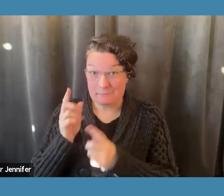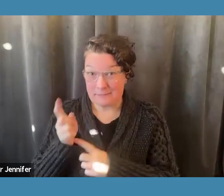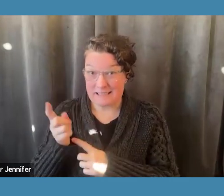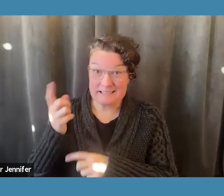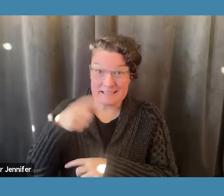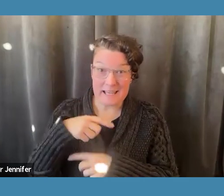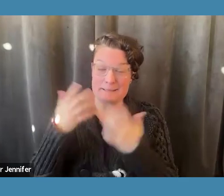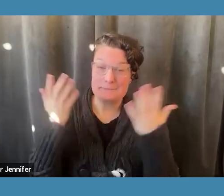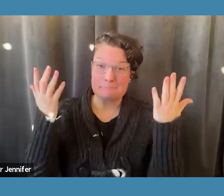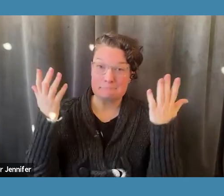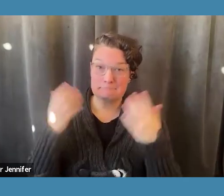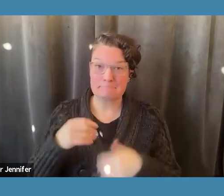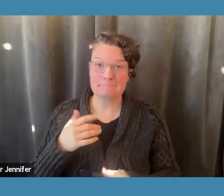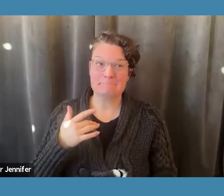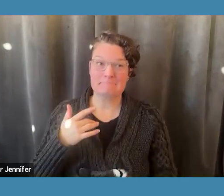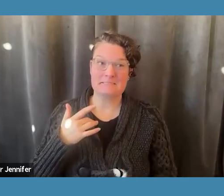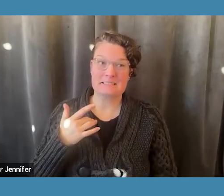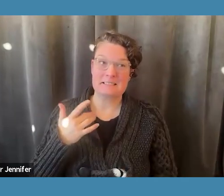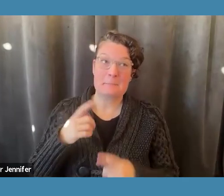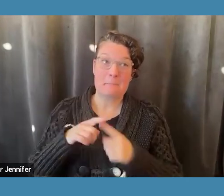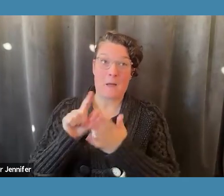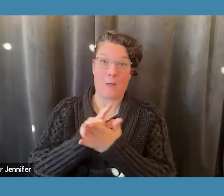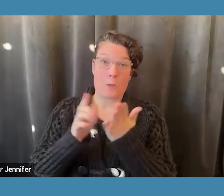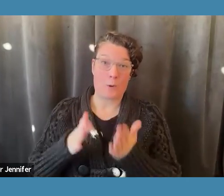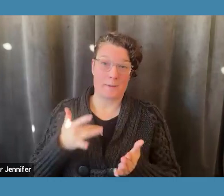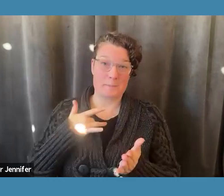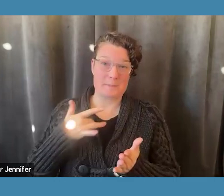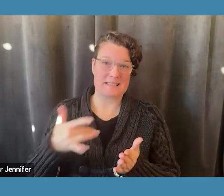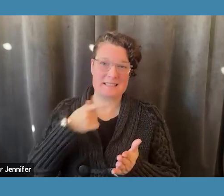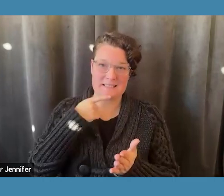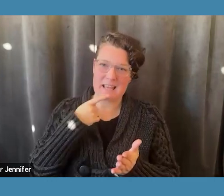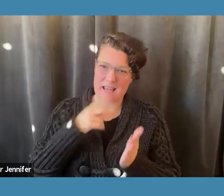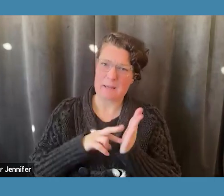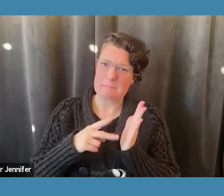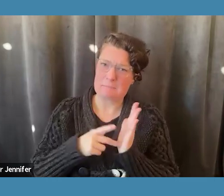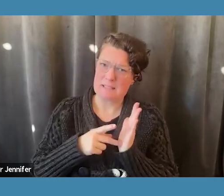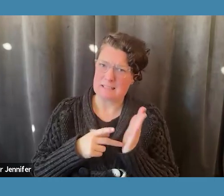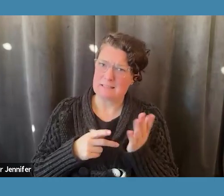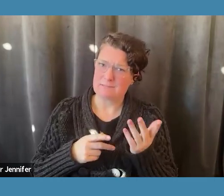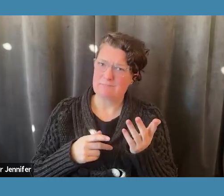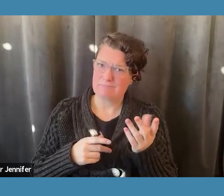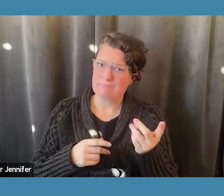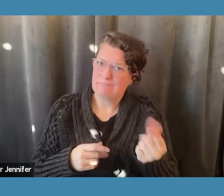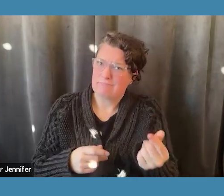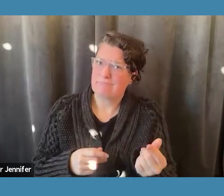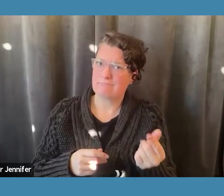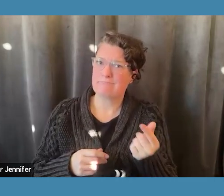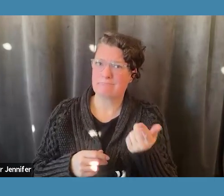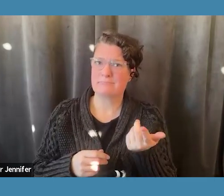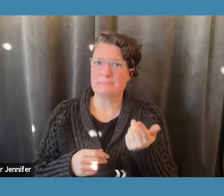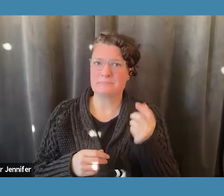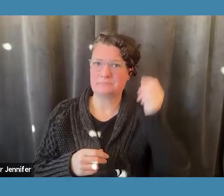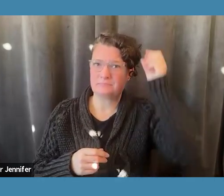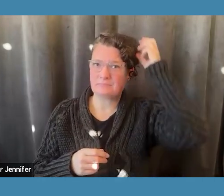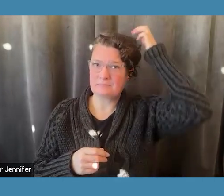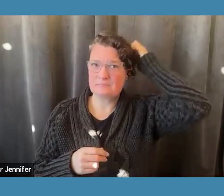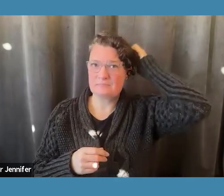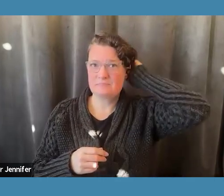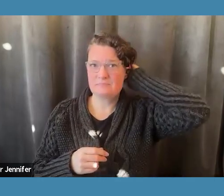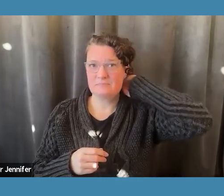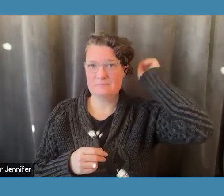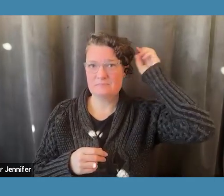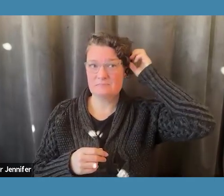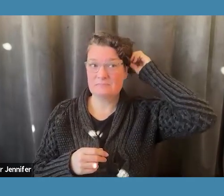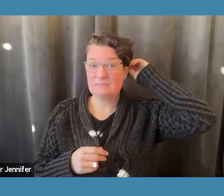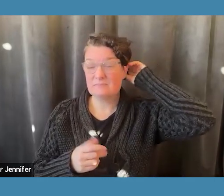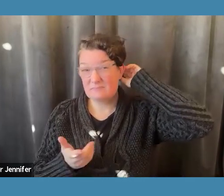Generally, among lawyers, it's pretty quick. So I would expect you to get if you're going to have an immediate confirmation, I would expect it